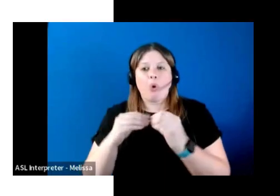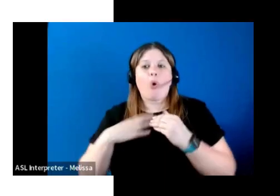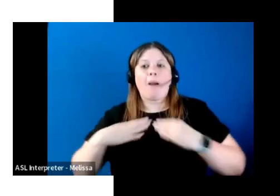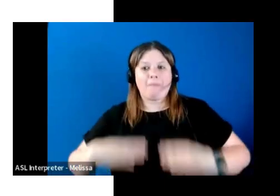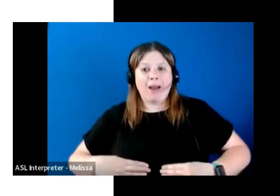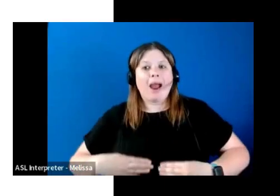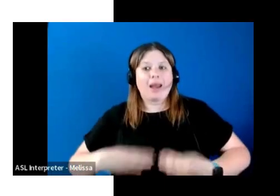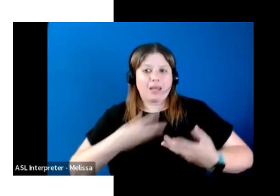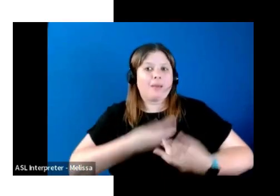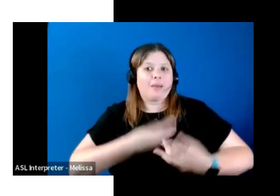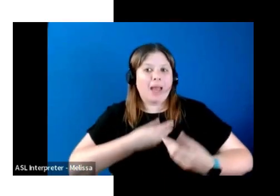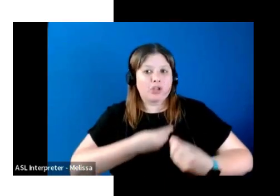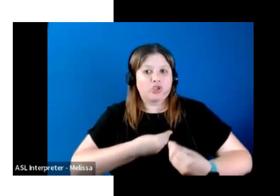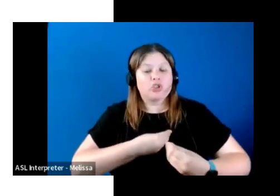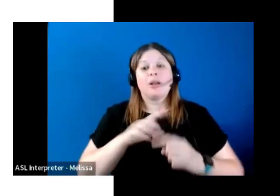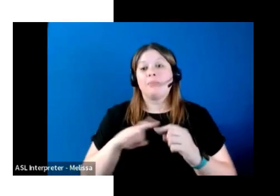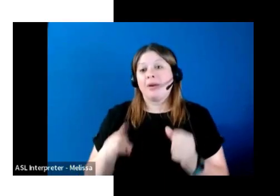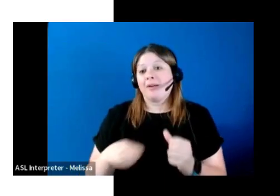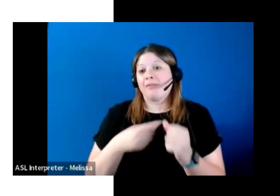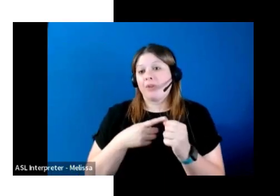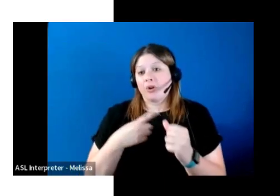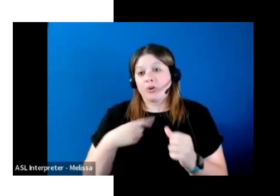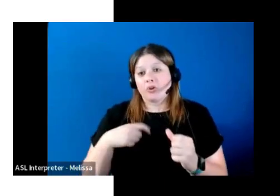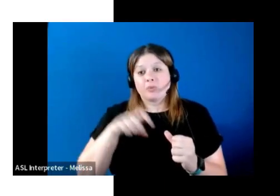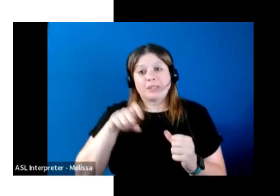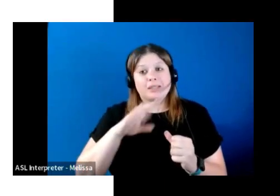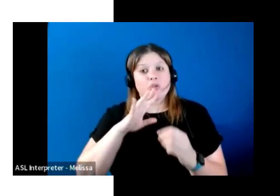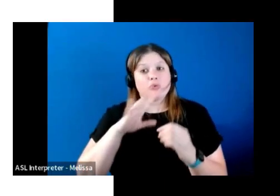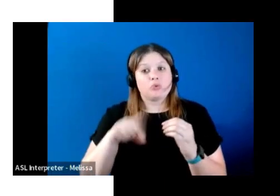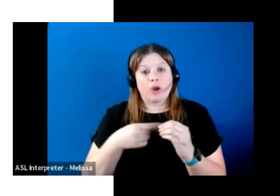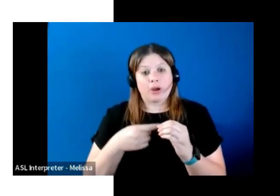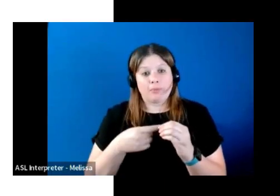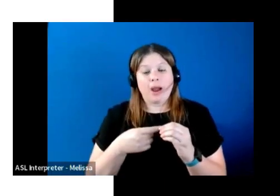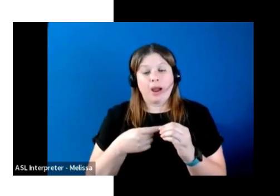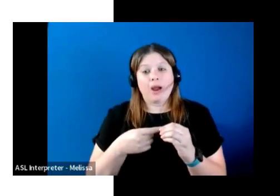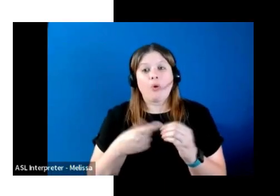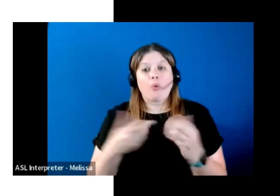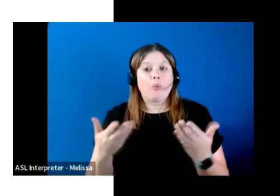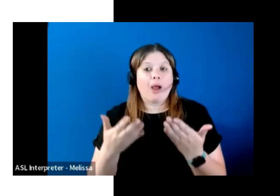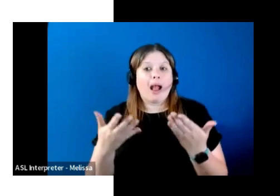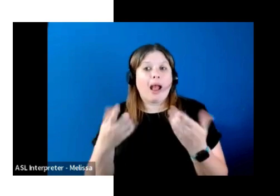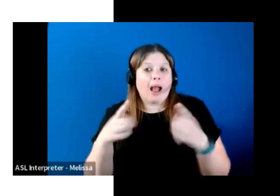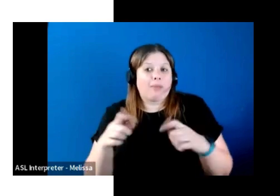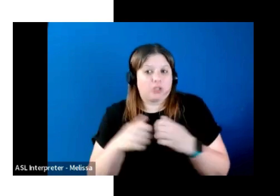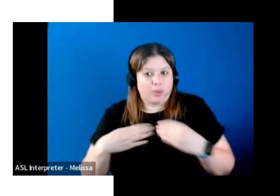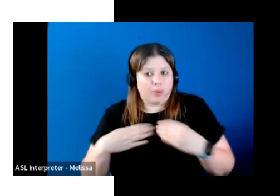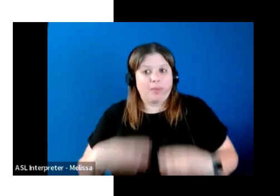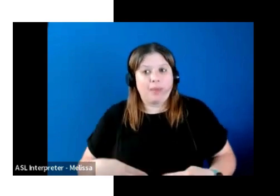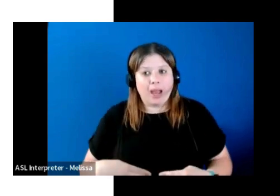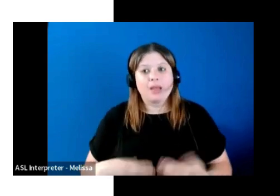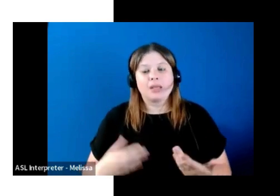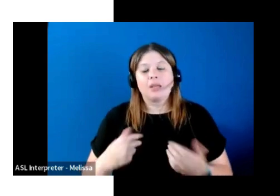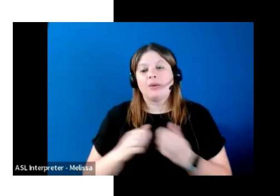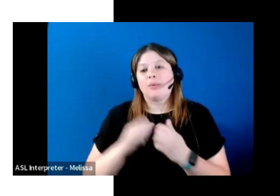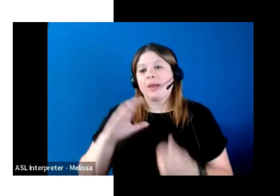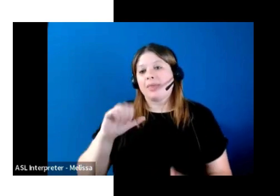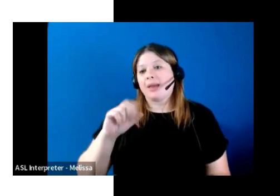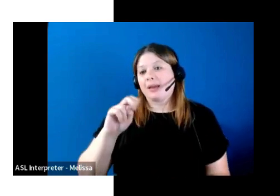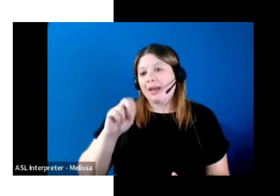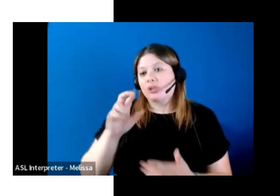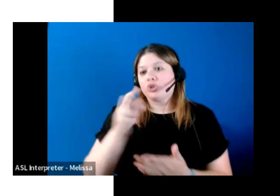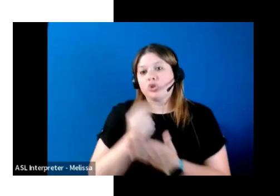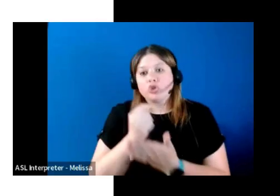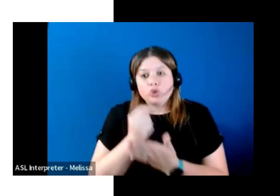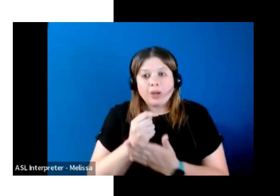first, we do need to talk more about what happens with a body, cancer treatments, and sexual